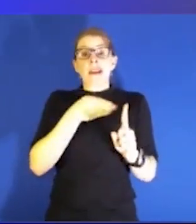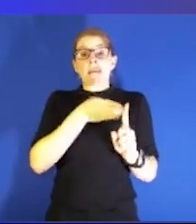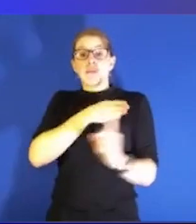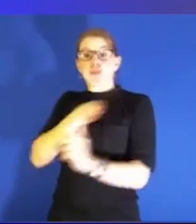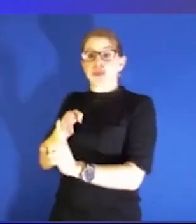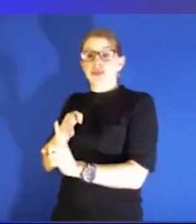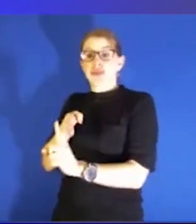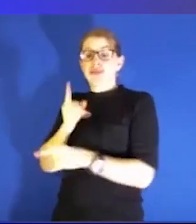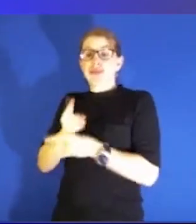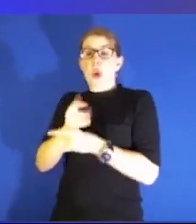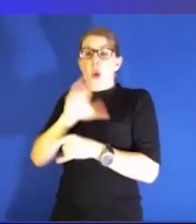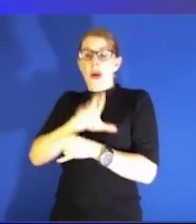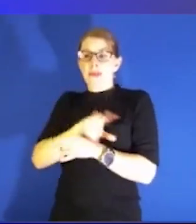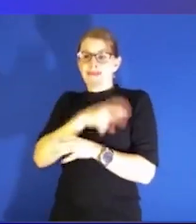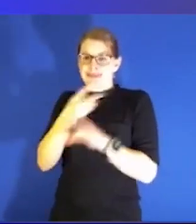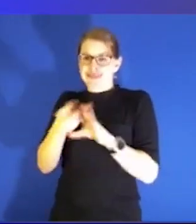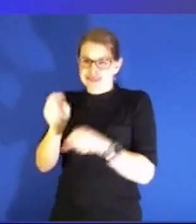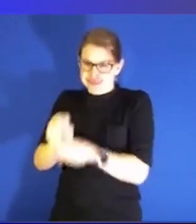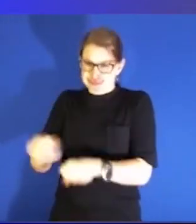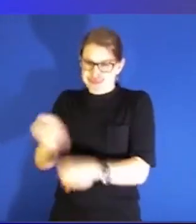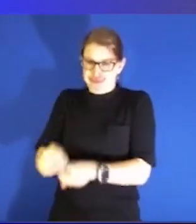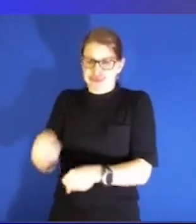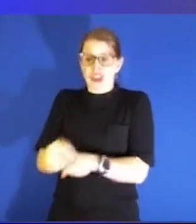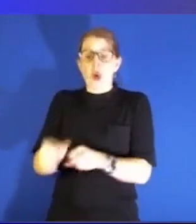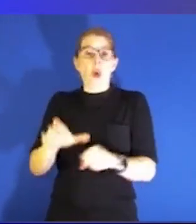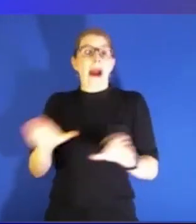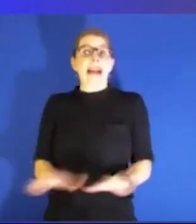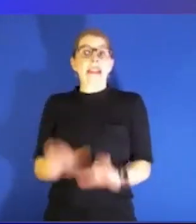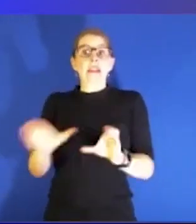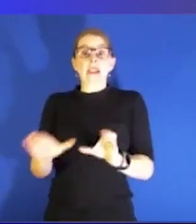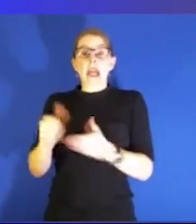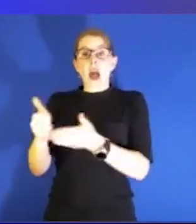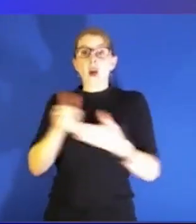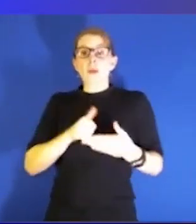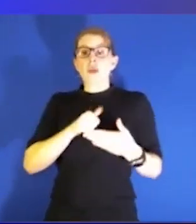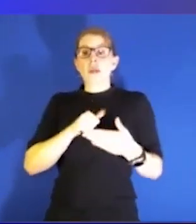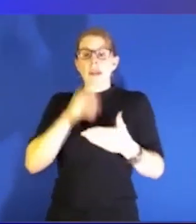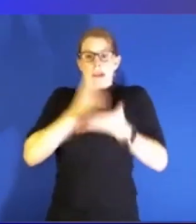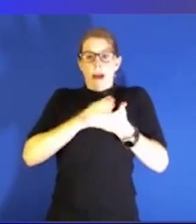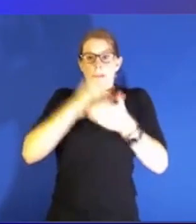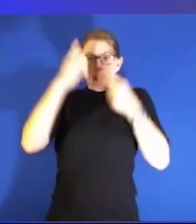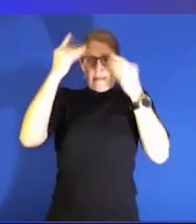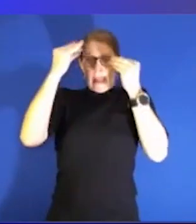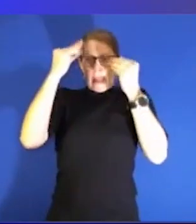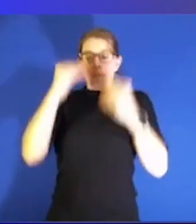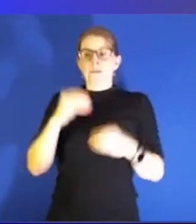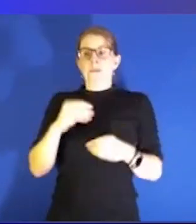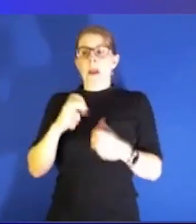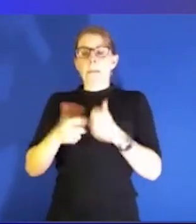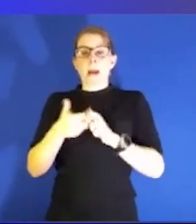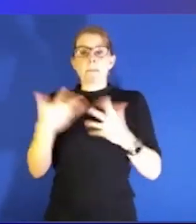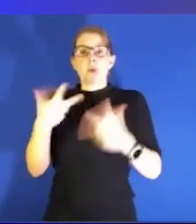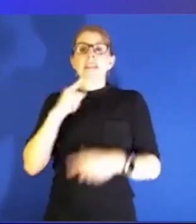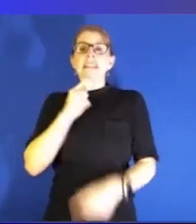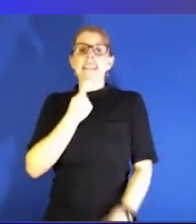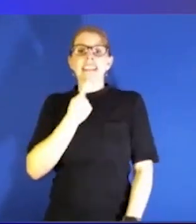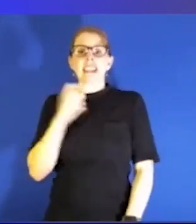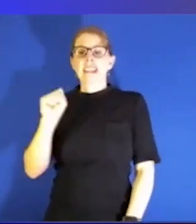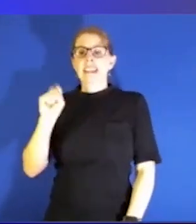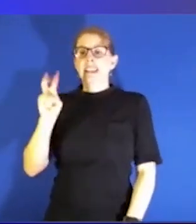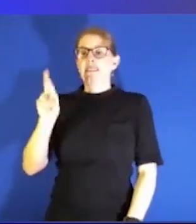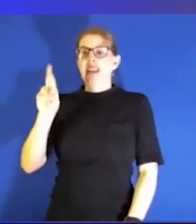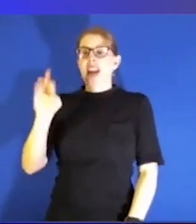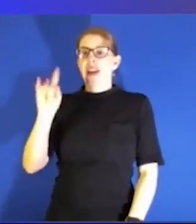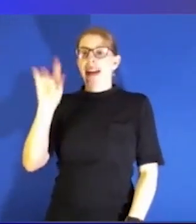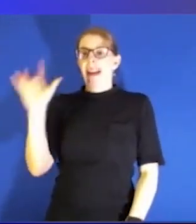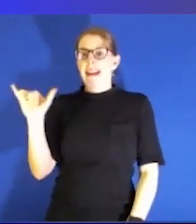work or doing whatever that activity is that helps you not think. The problem is severity and how long the thing lasts, so sort of